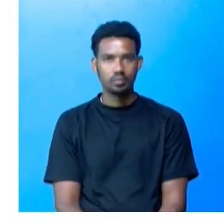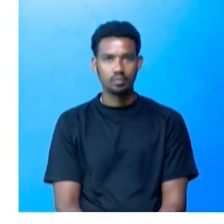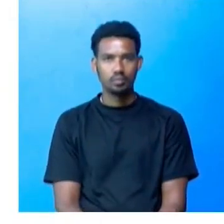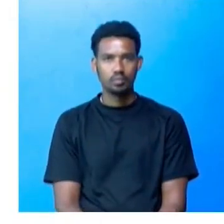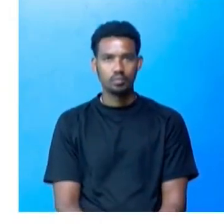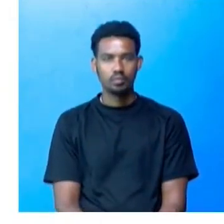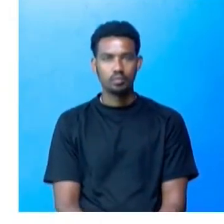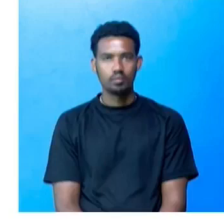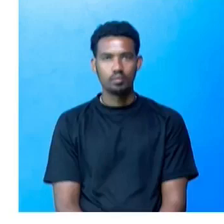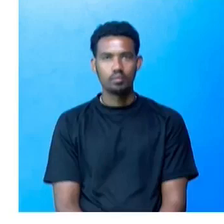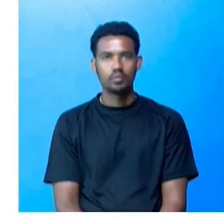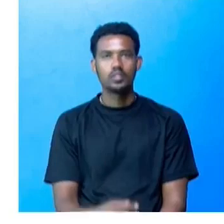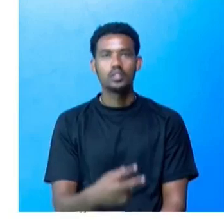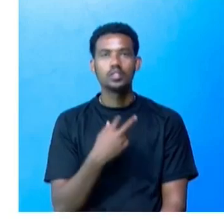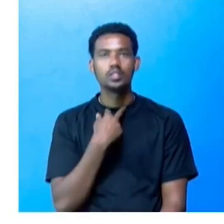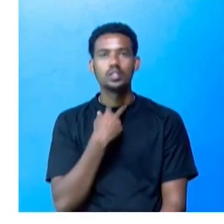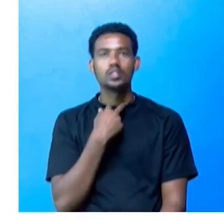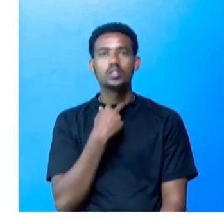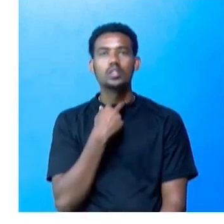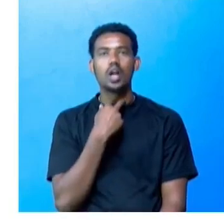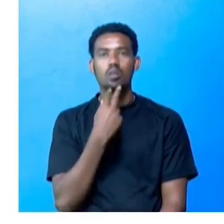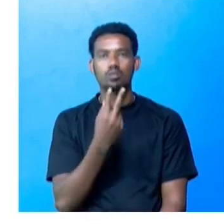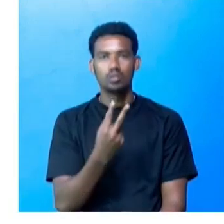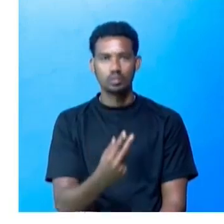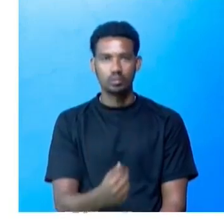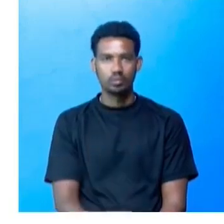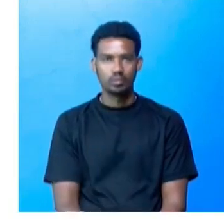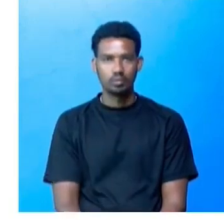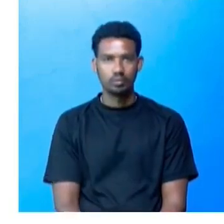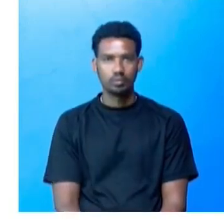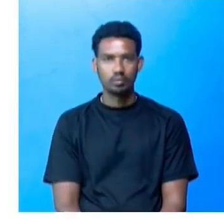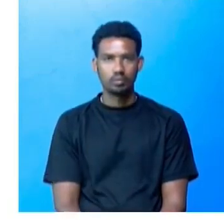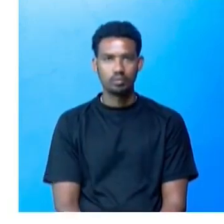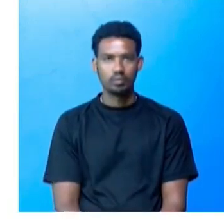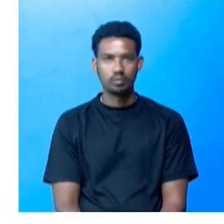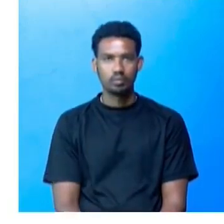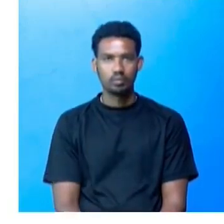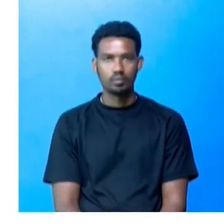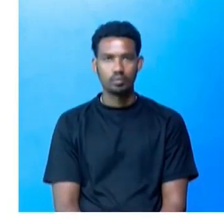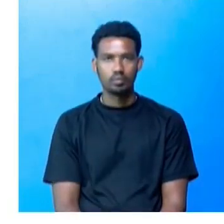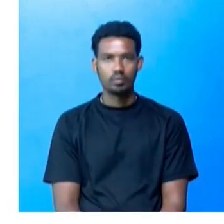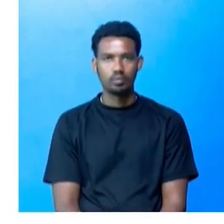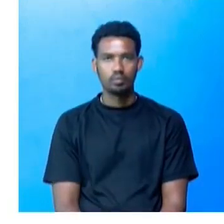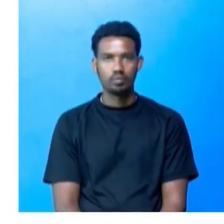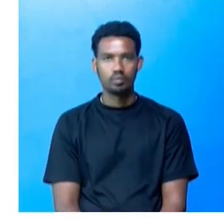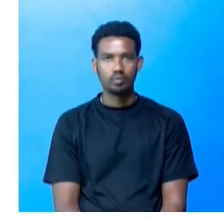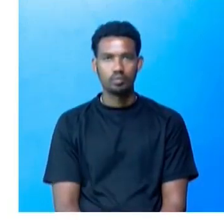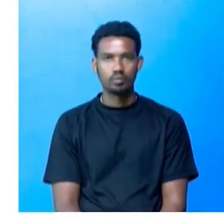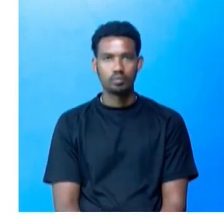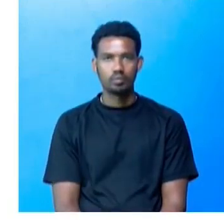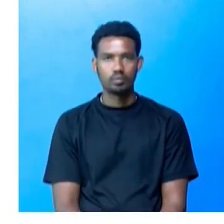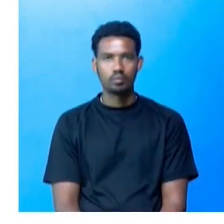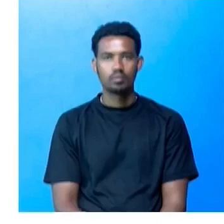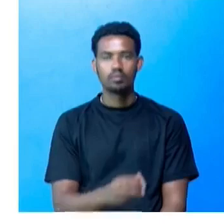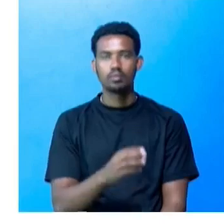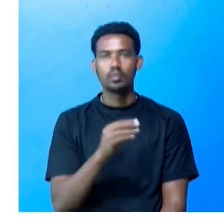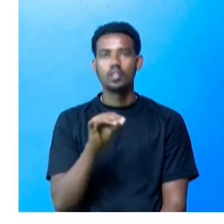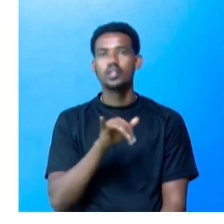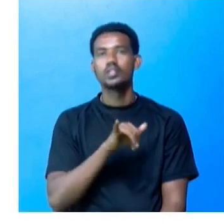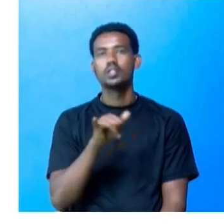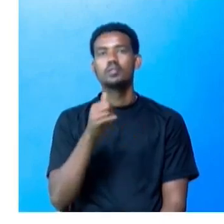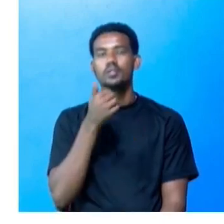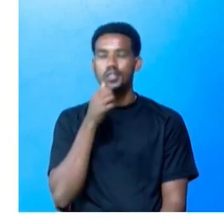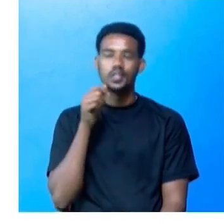what? Sound And also,